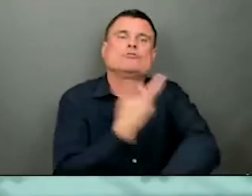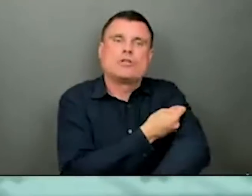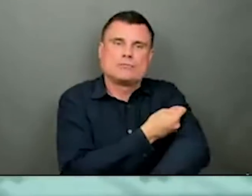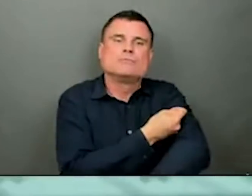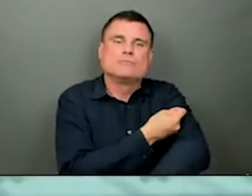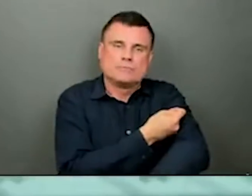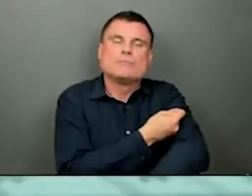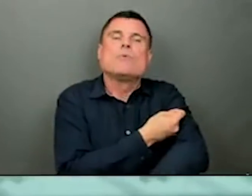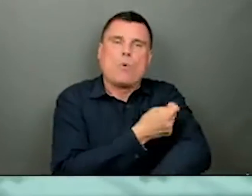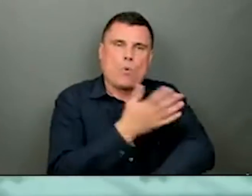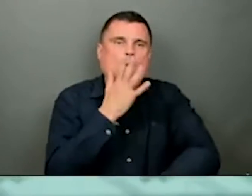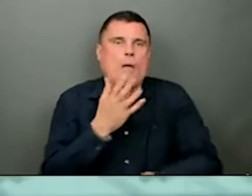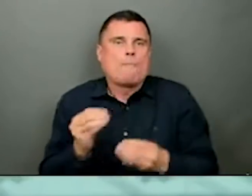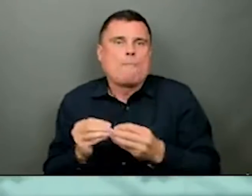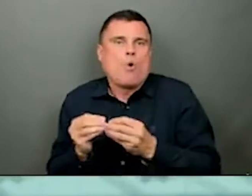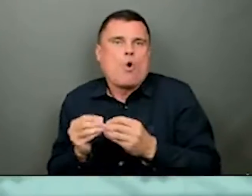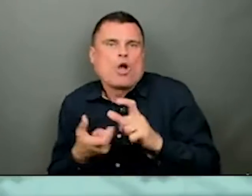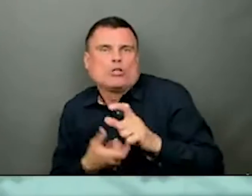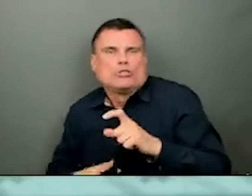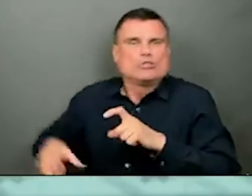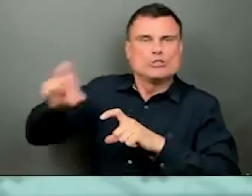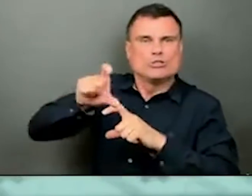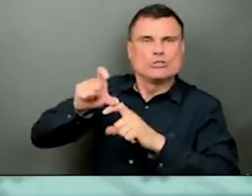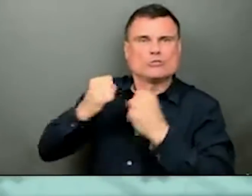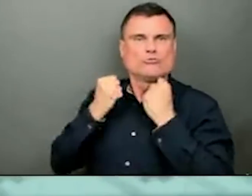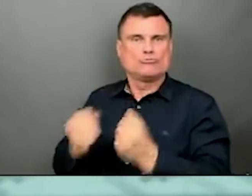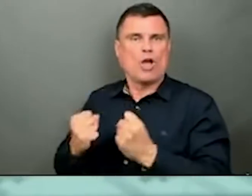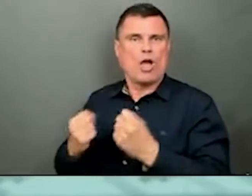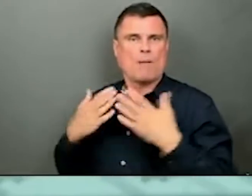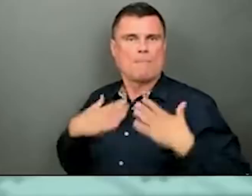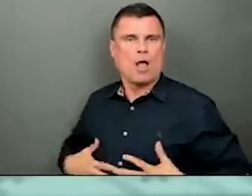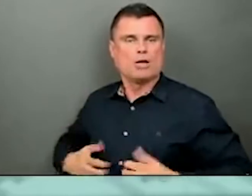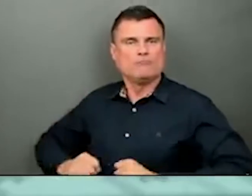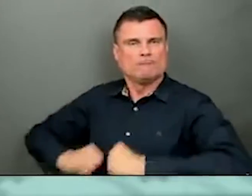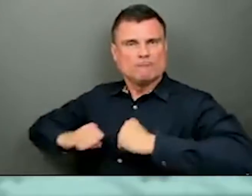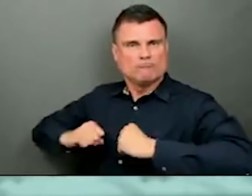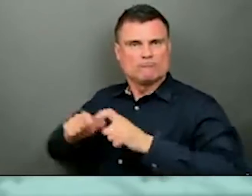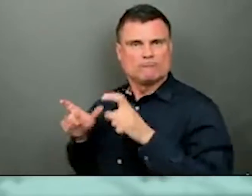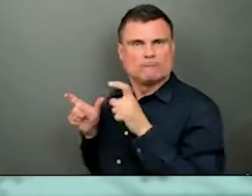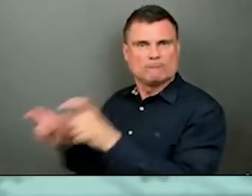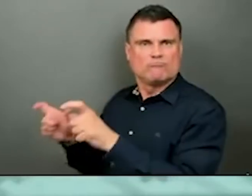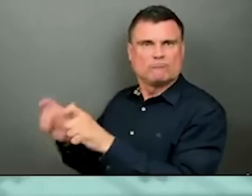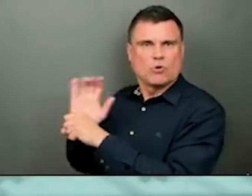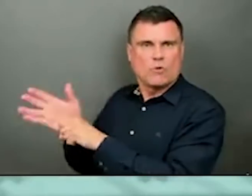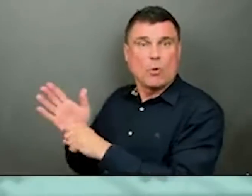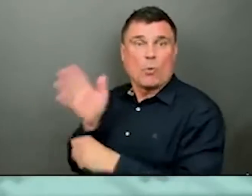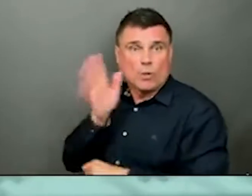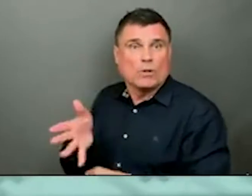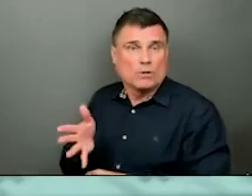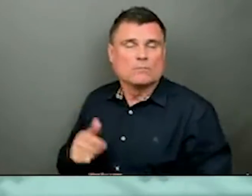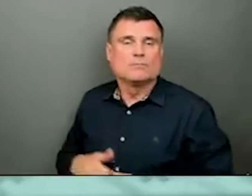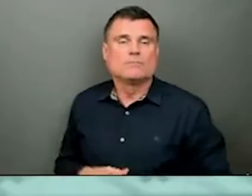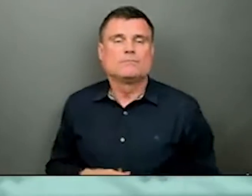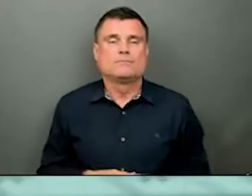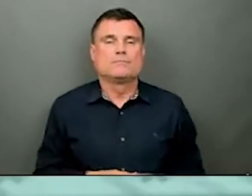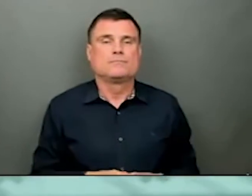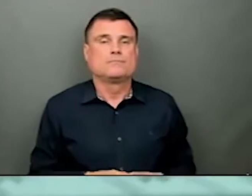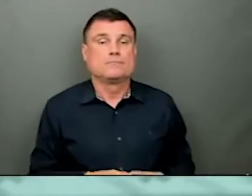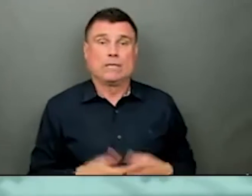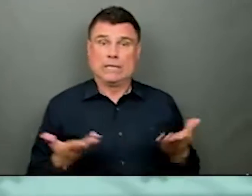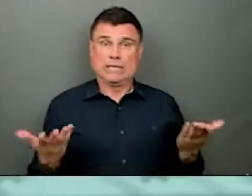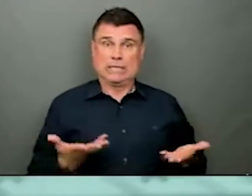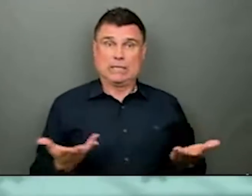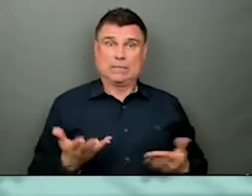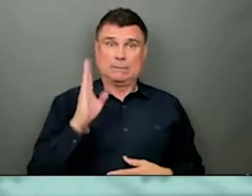with. So that's what we're doing here in BC. The BC CDC has been following very carefully healthcare workers, and we